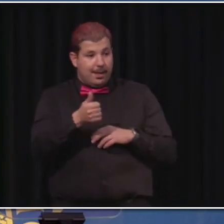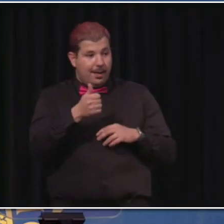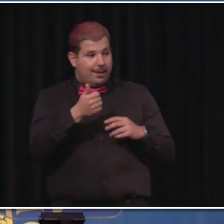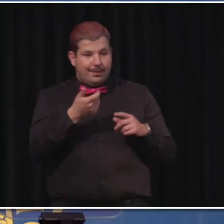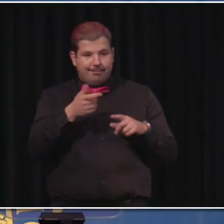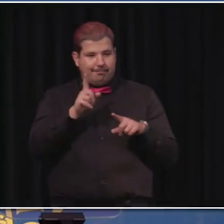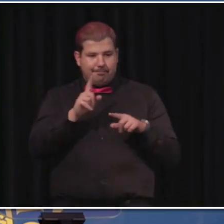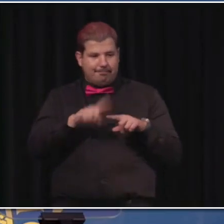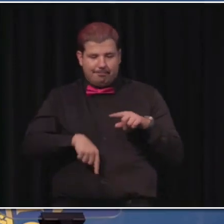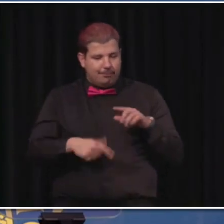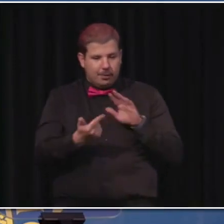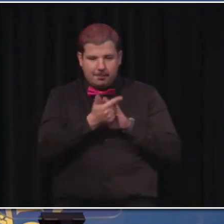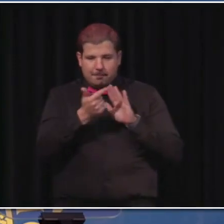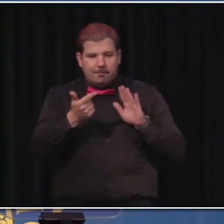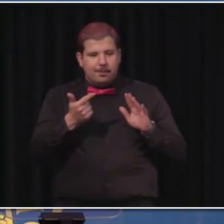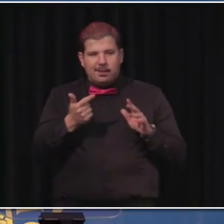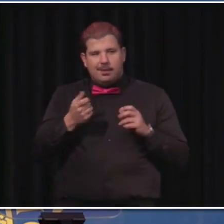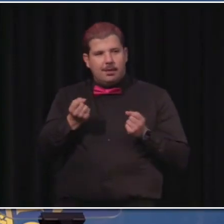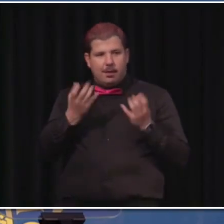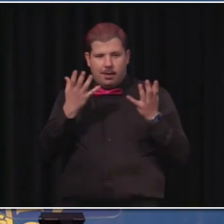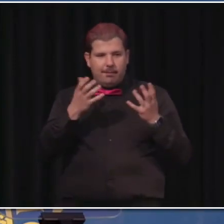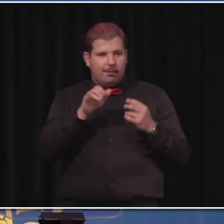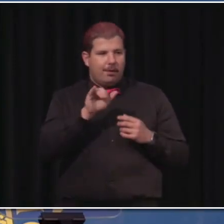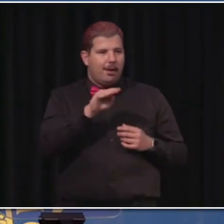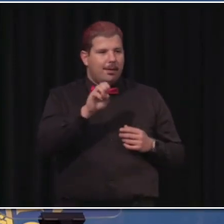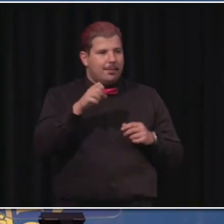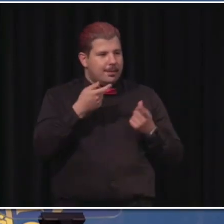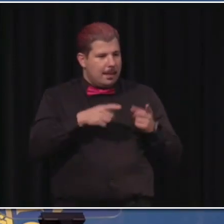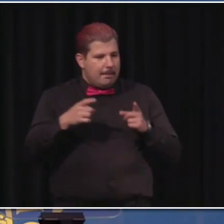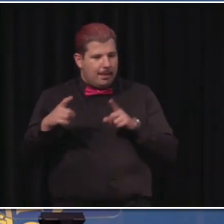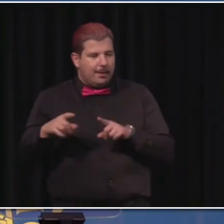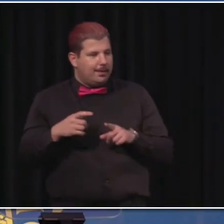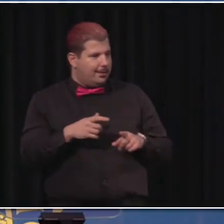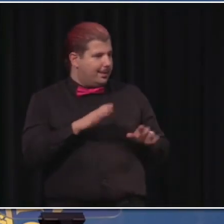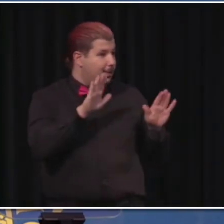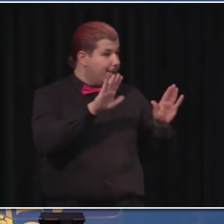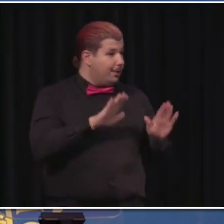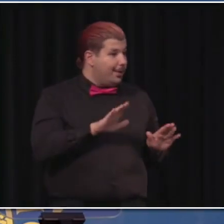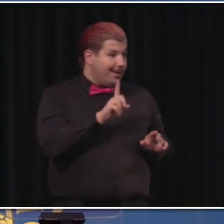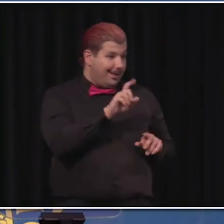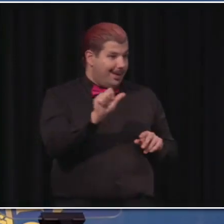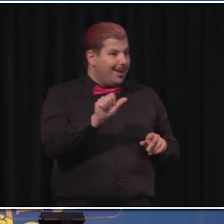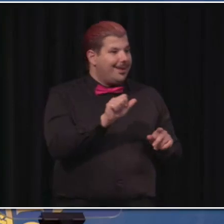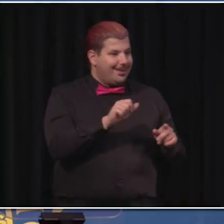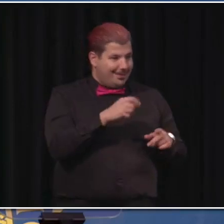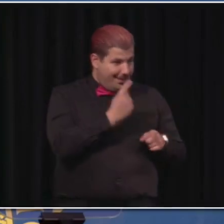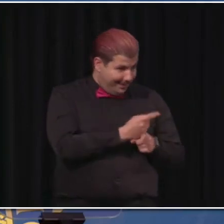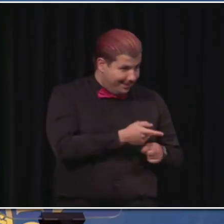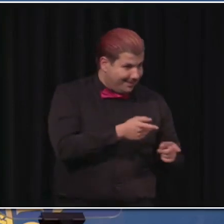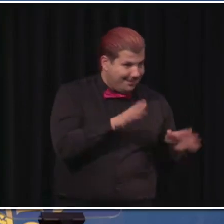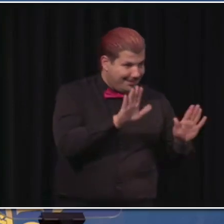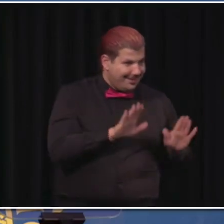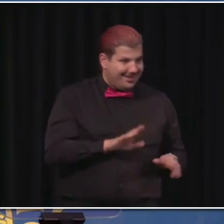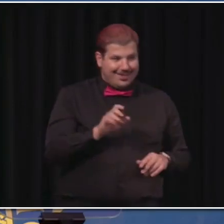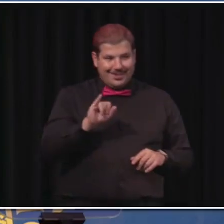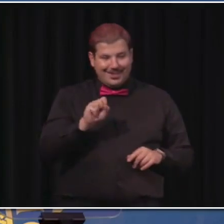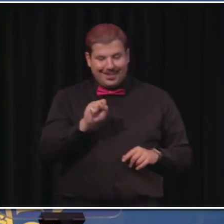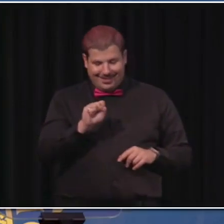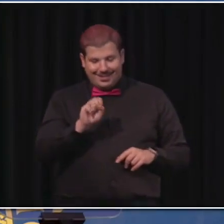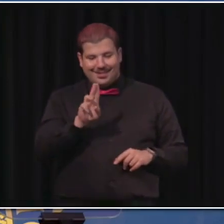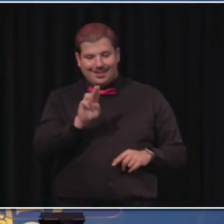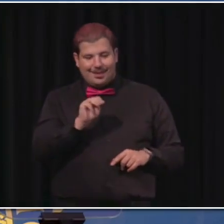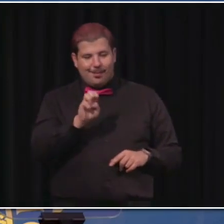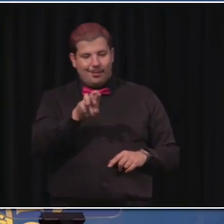being committed, not anymore, because we have a great district attorney here, right, District Attorney? Good to see you here. Summer Stephan, good to see